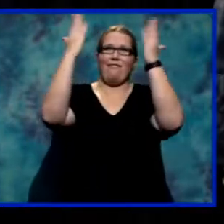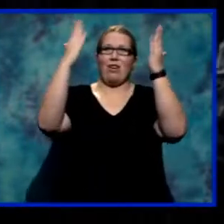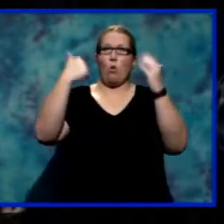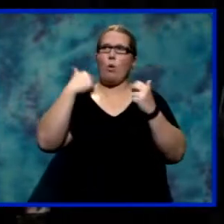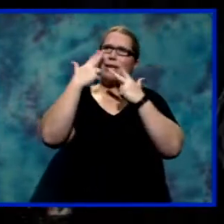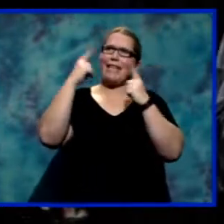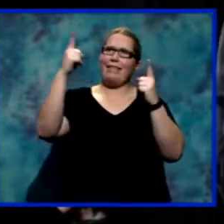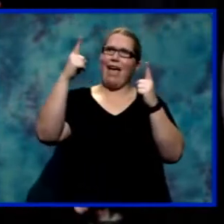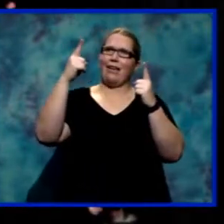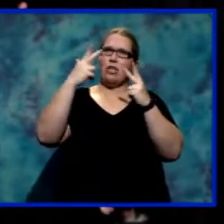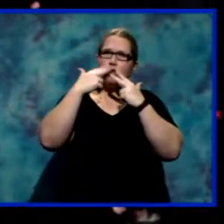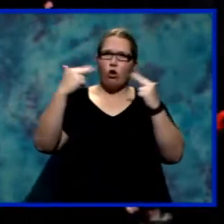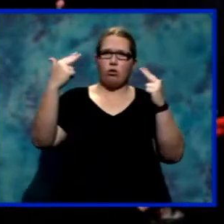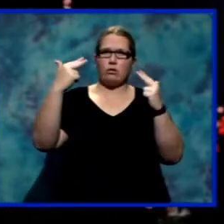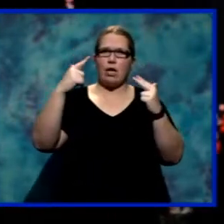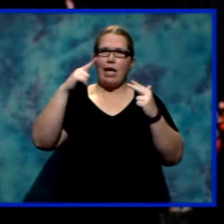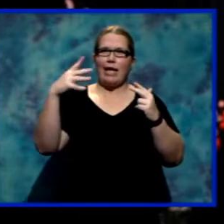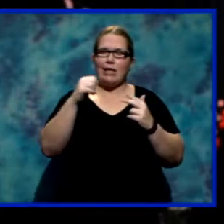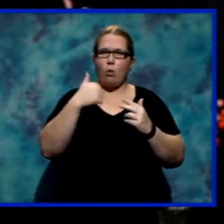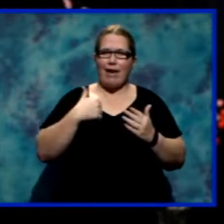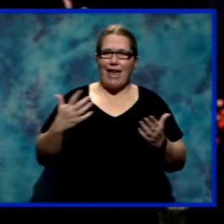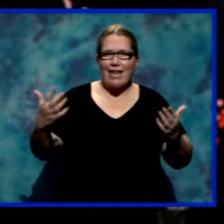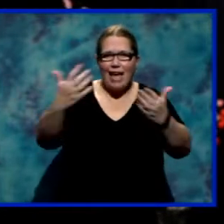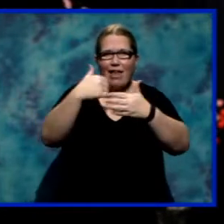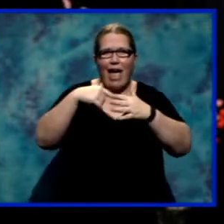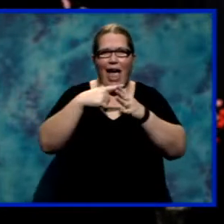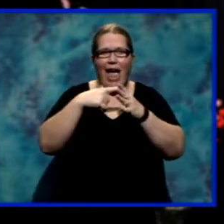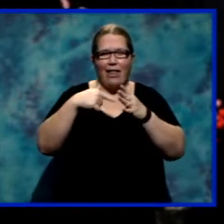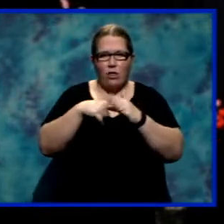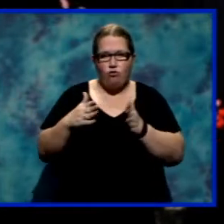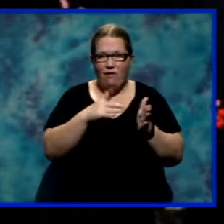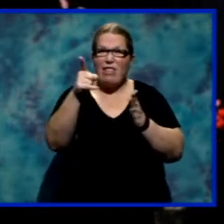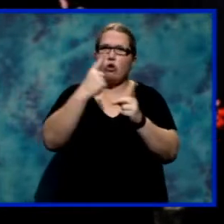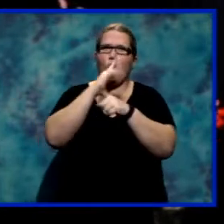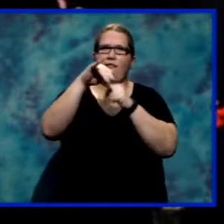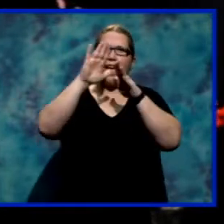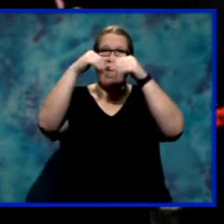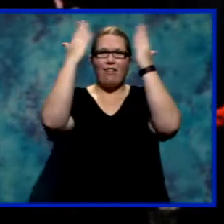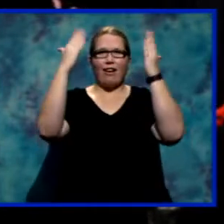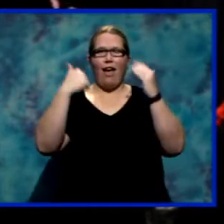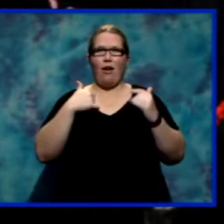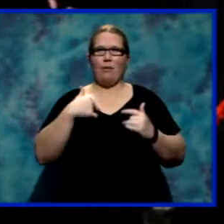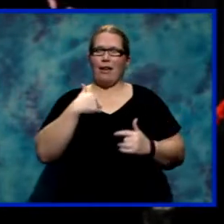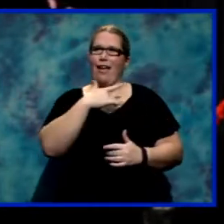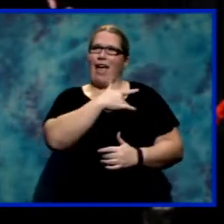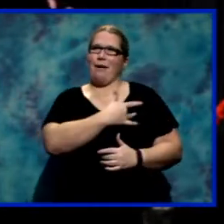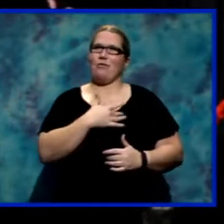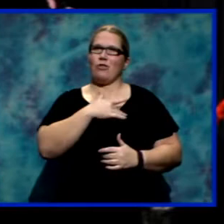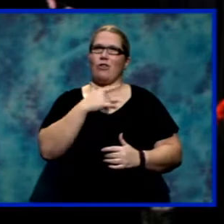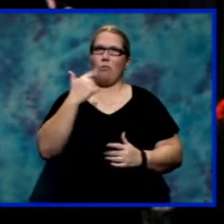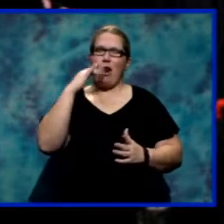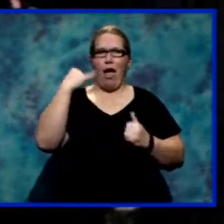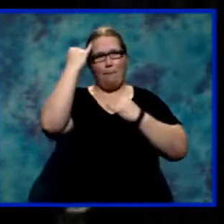today, "Shall We Gather at the River?" That's talking about heaven. And I got a bit teary as I'm imagining what it's going to be like in